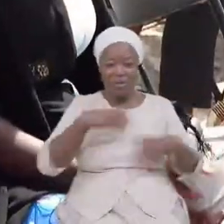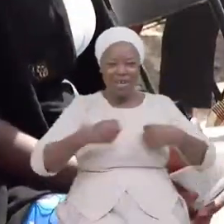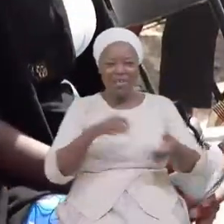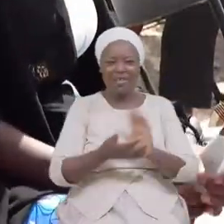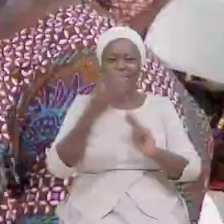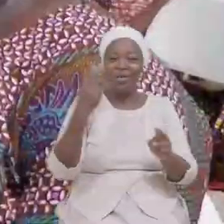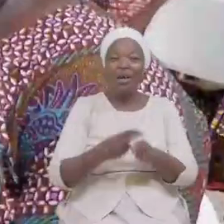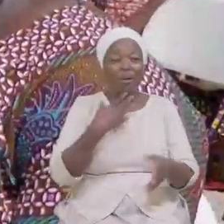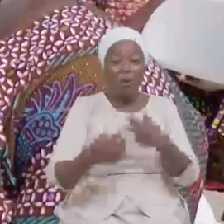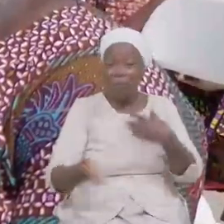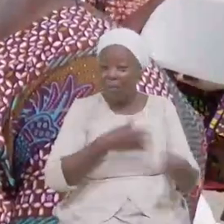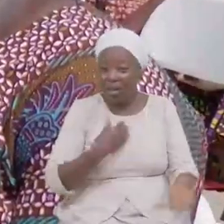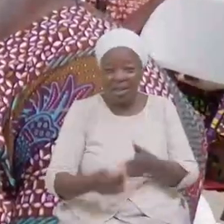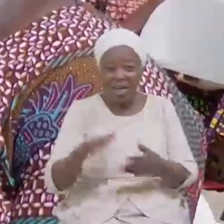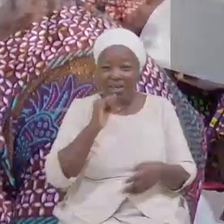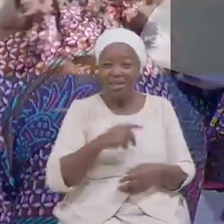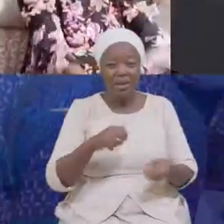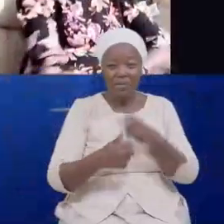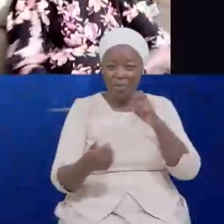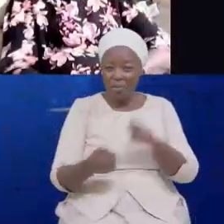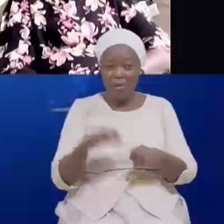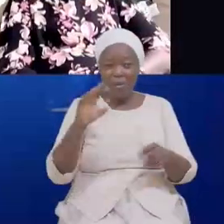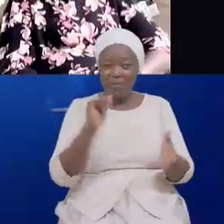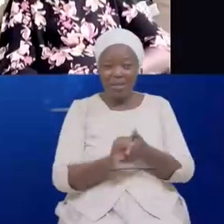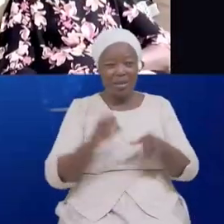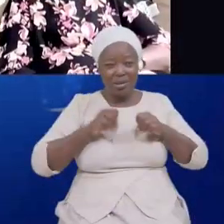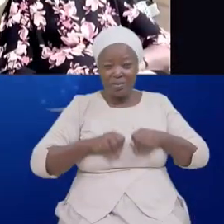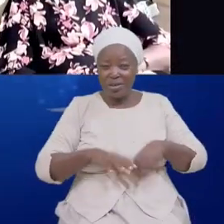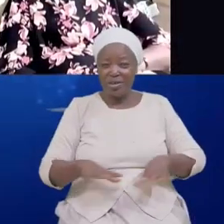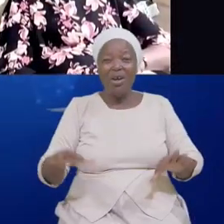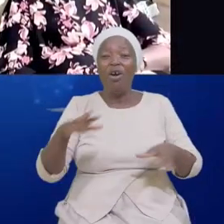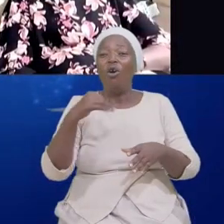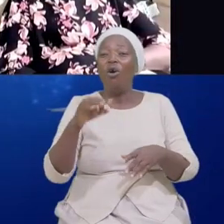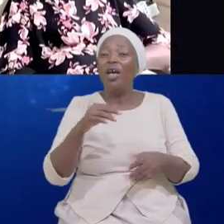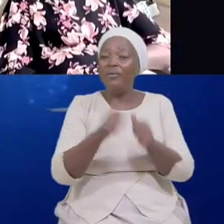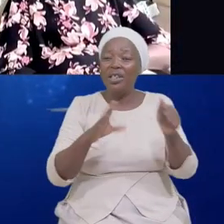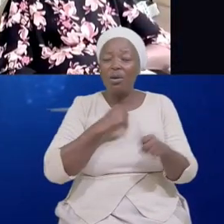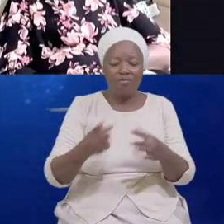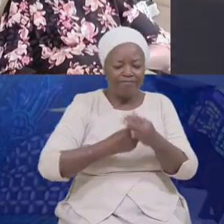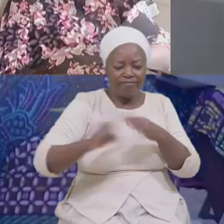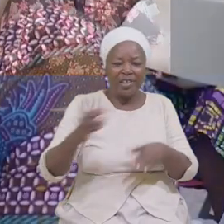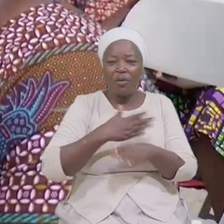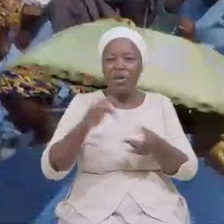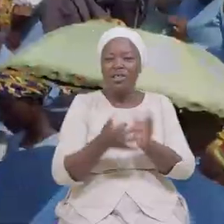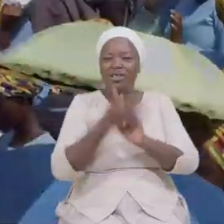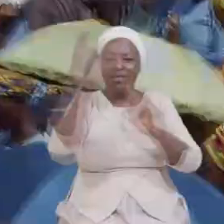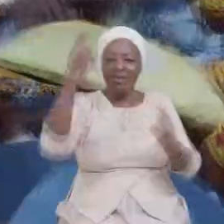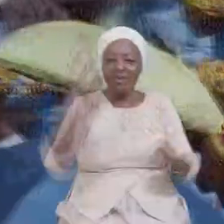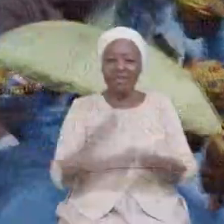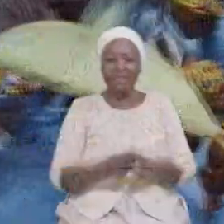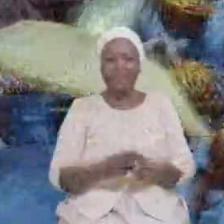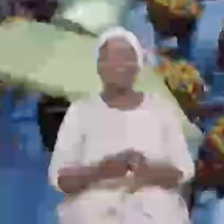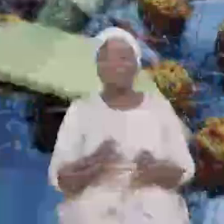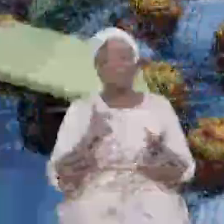whatever is the cause of that broken heart, everything will vanish away in Jesus' name. It said